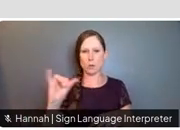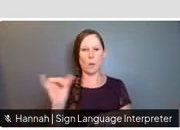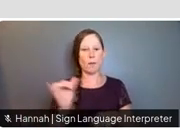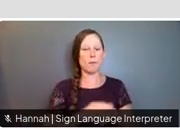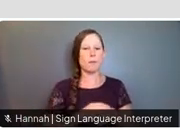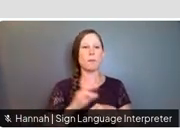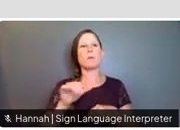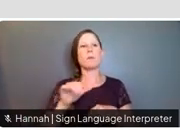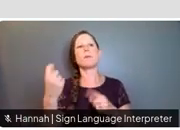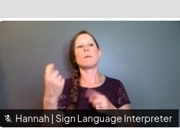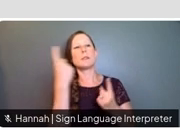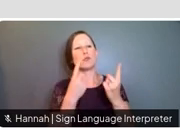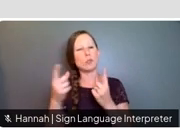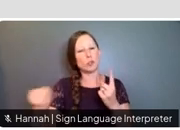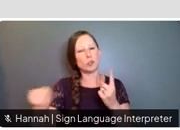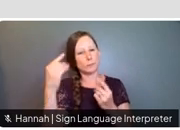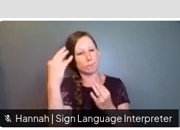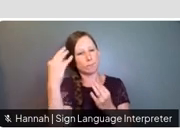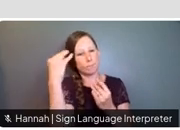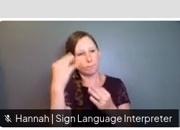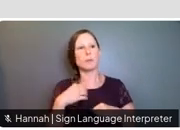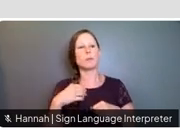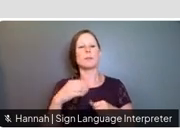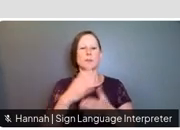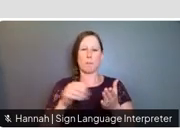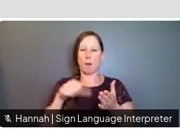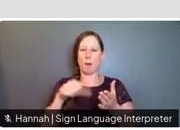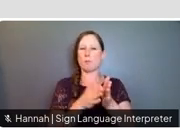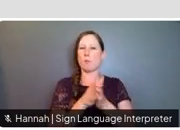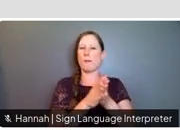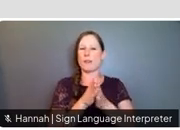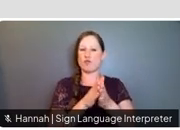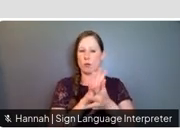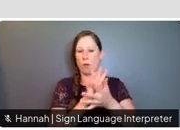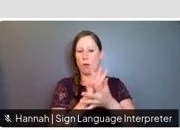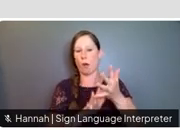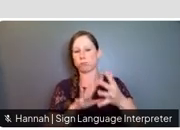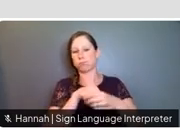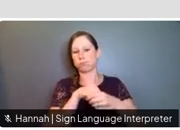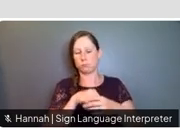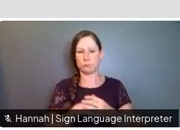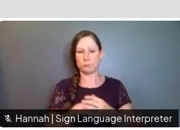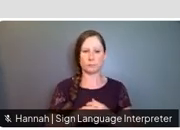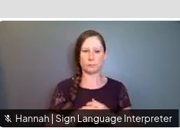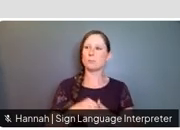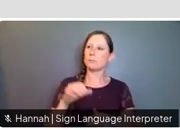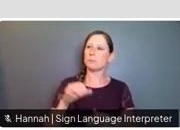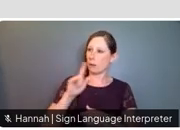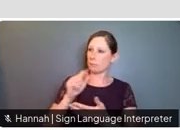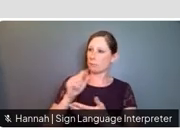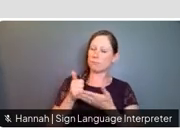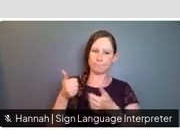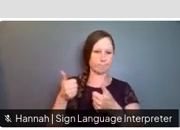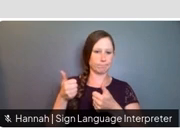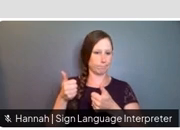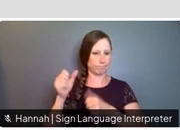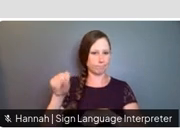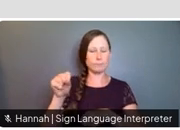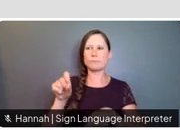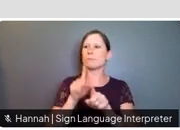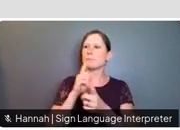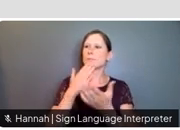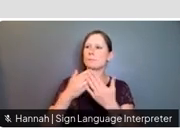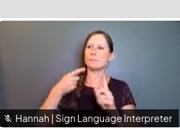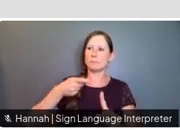that they think about and in terms of the other motivations as well. That's super helpful. Yeah. And I think you also raise a good point that all of